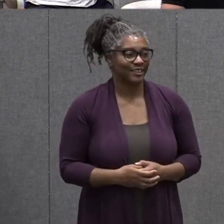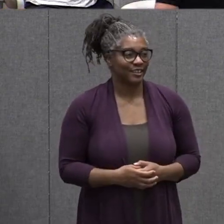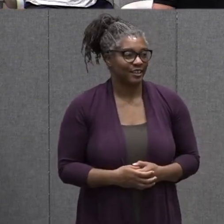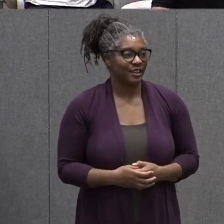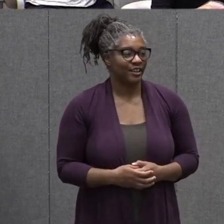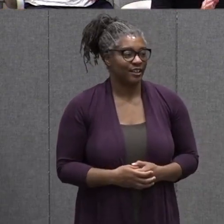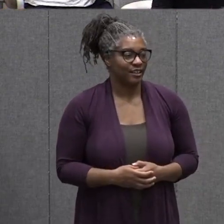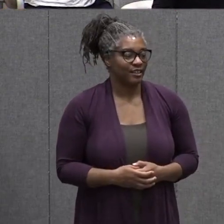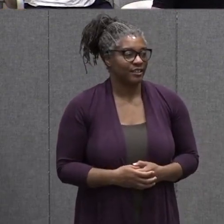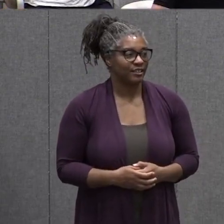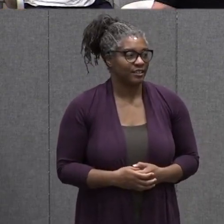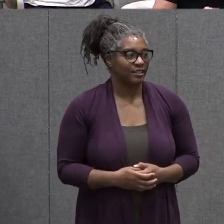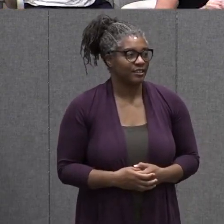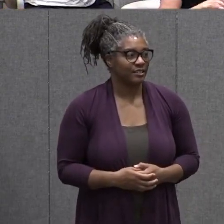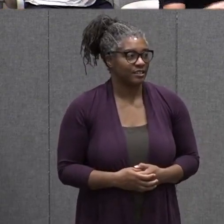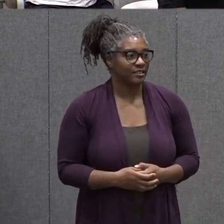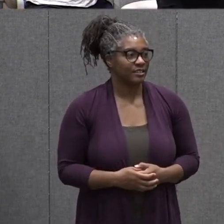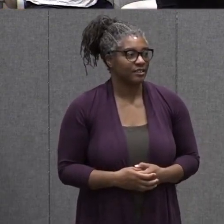That's good.